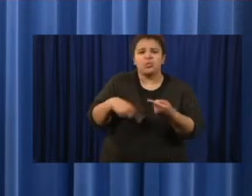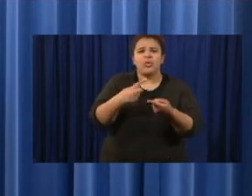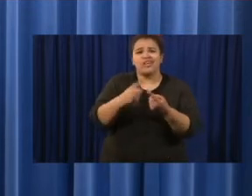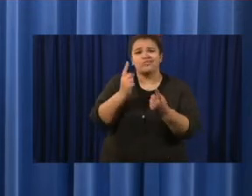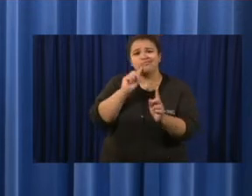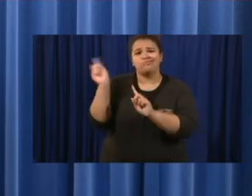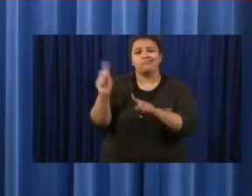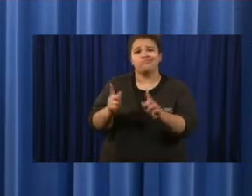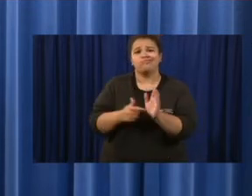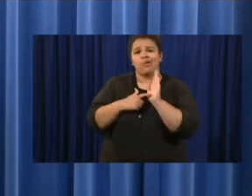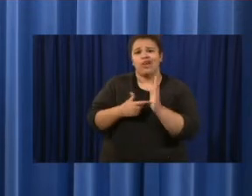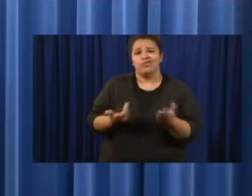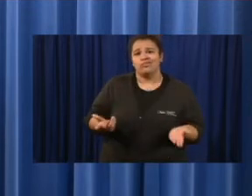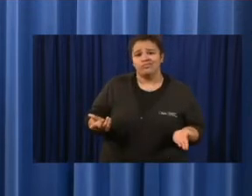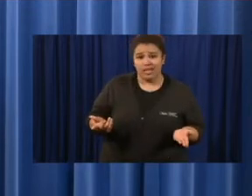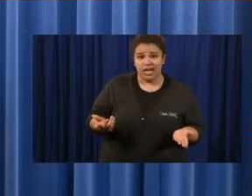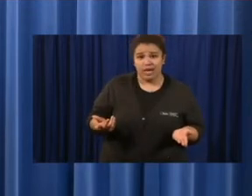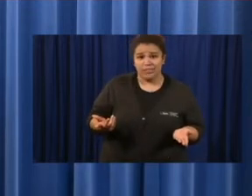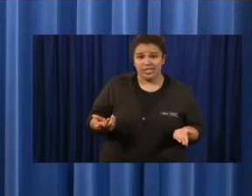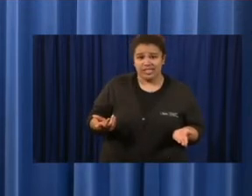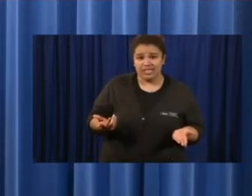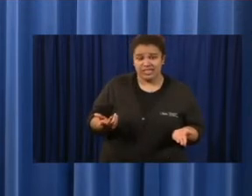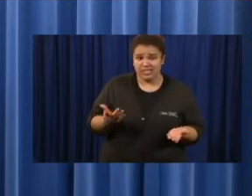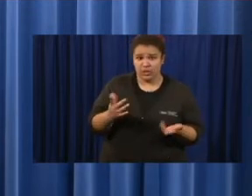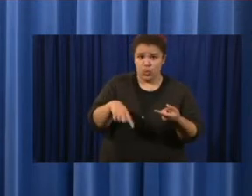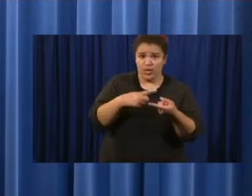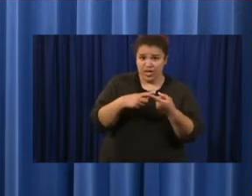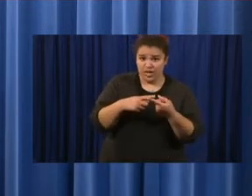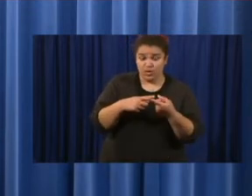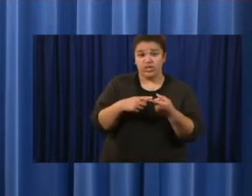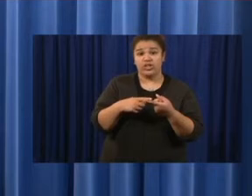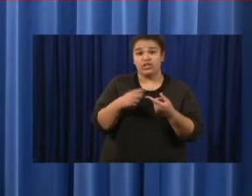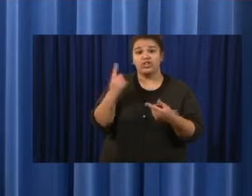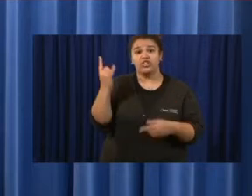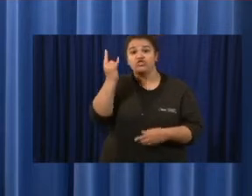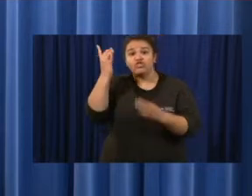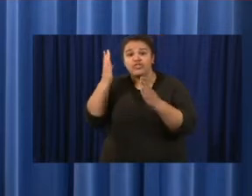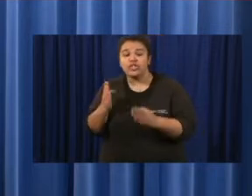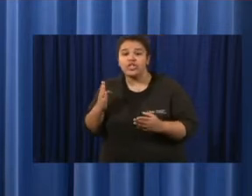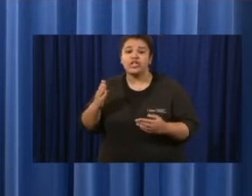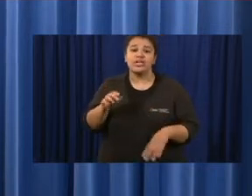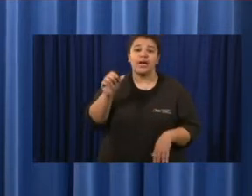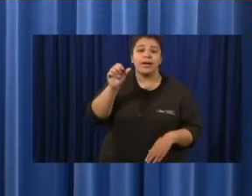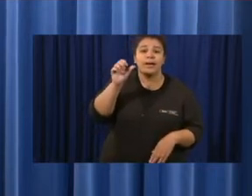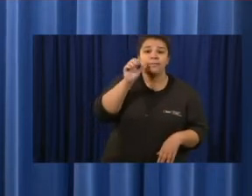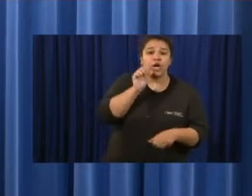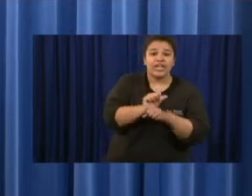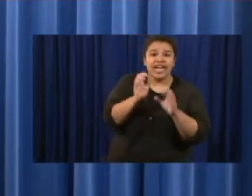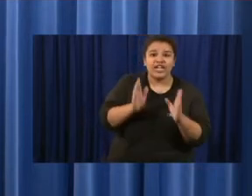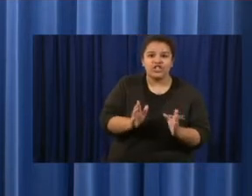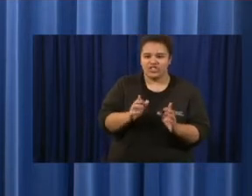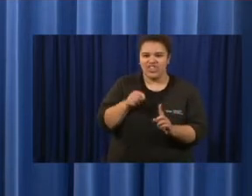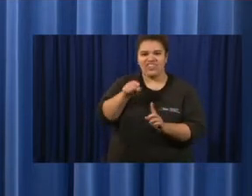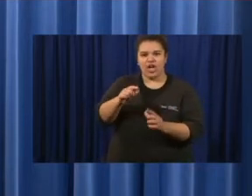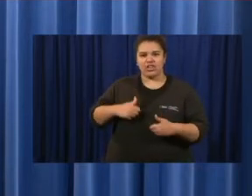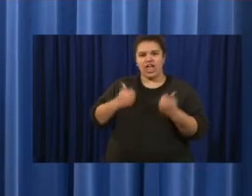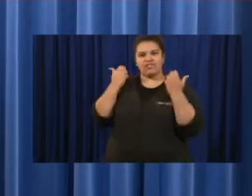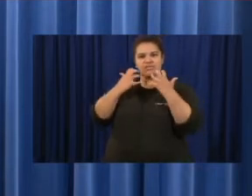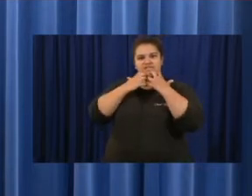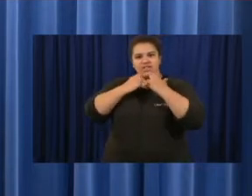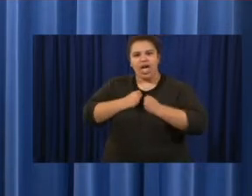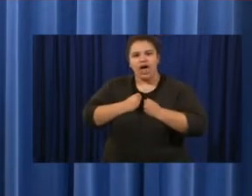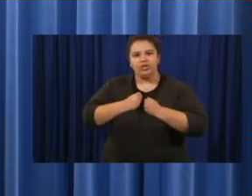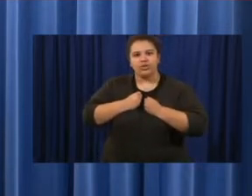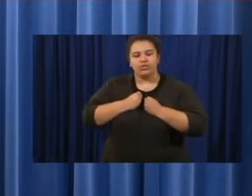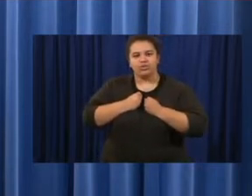At what point will, you know, servers and bartenders be valued over people being uncomfortable? We're going to do what we have to do to keep the